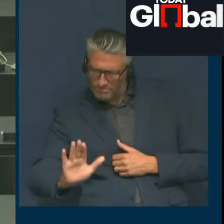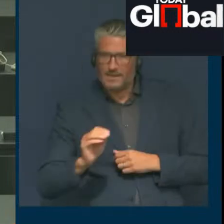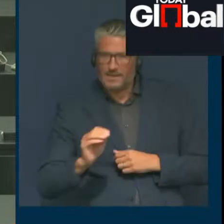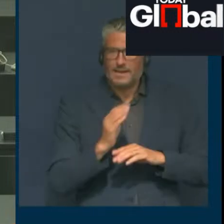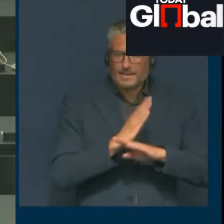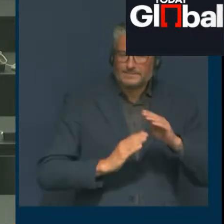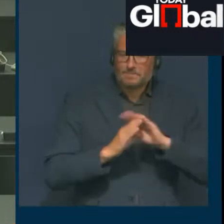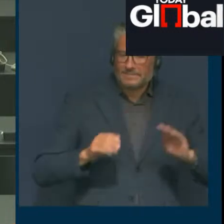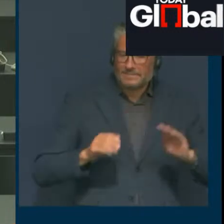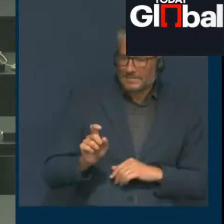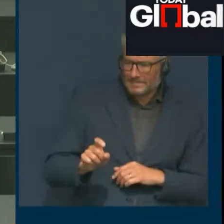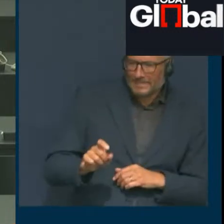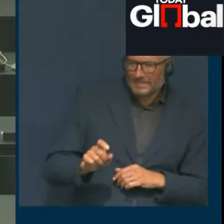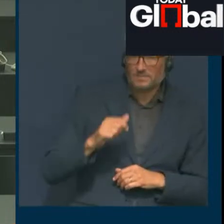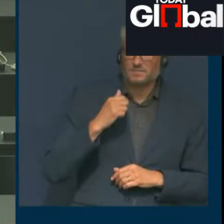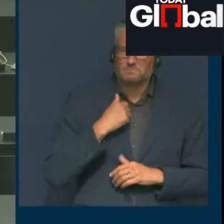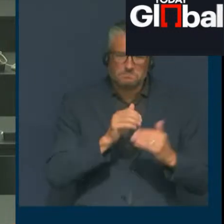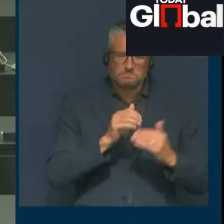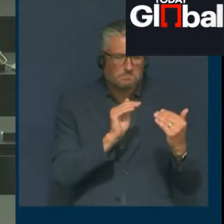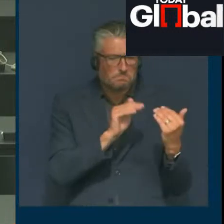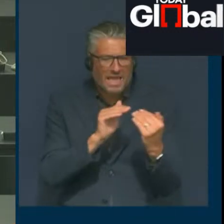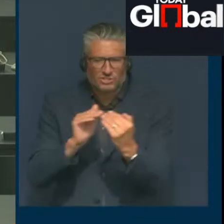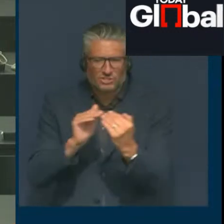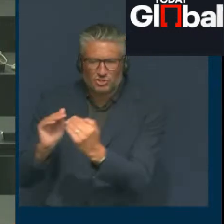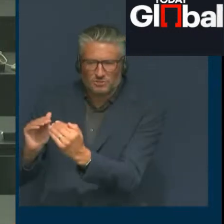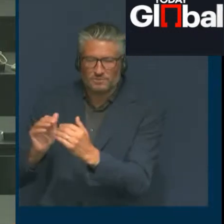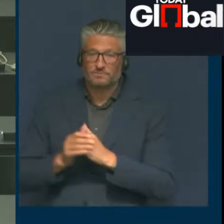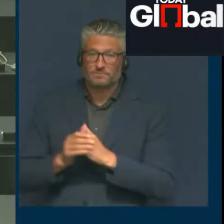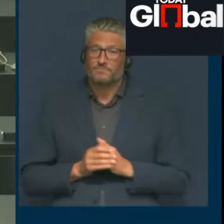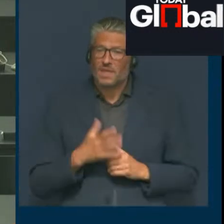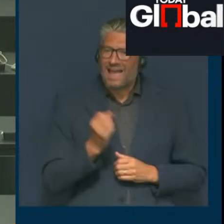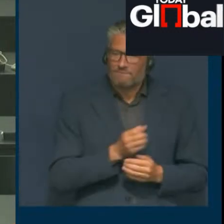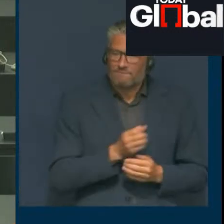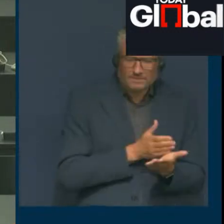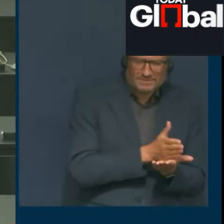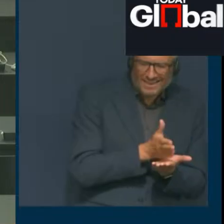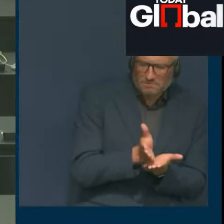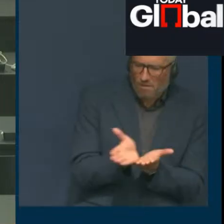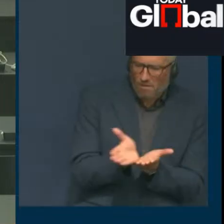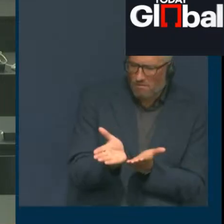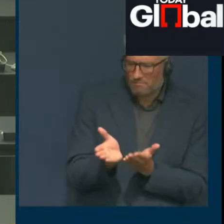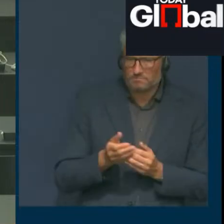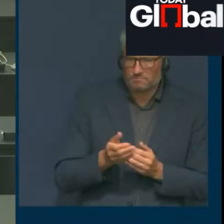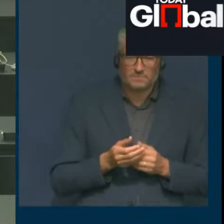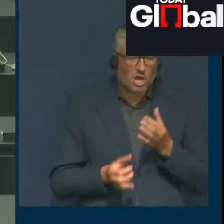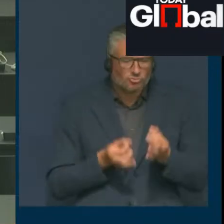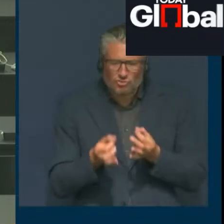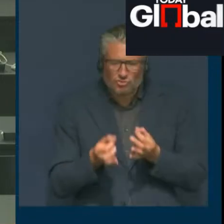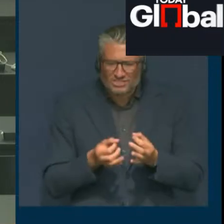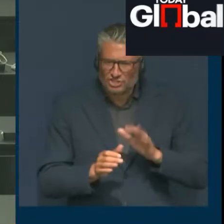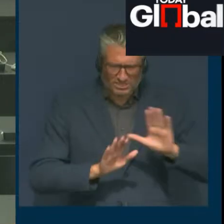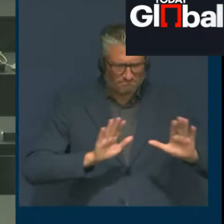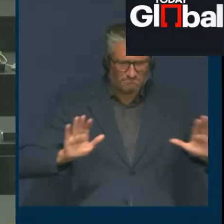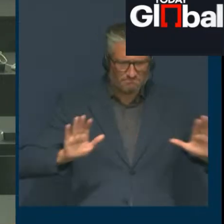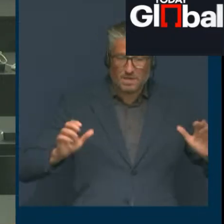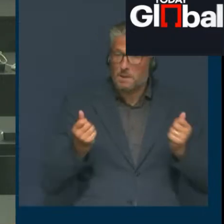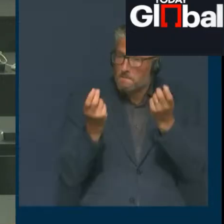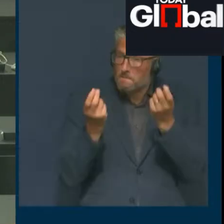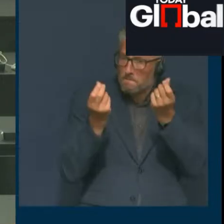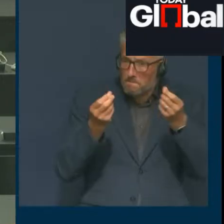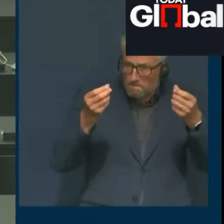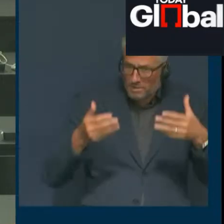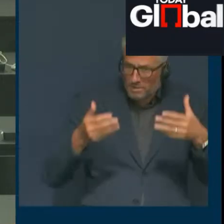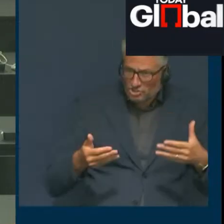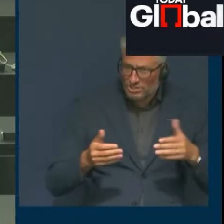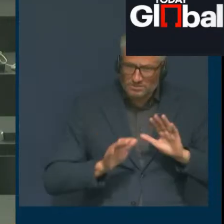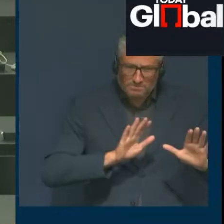planning institution, and the sectoral strategies, programs, and budgets, and not dealing